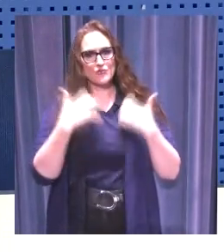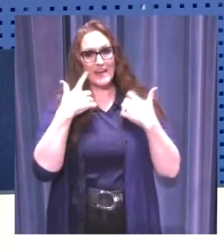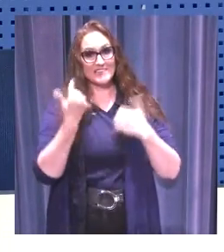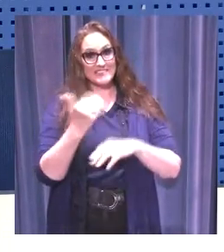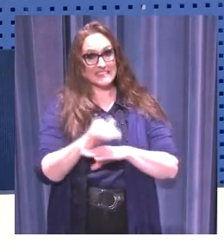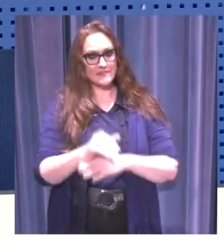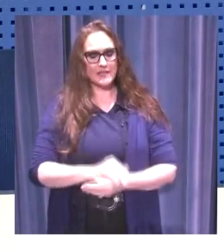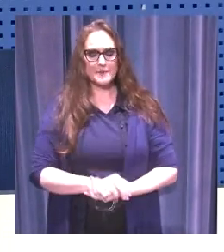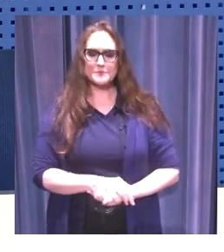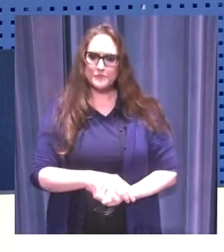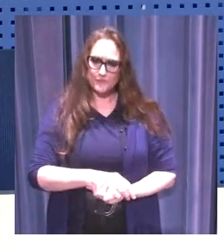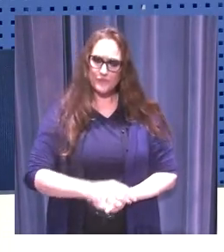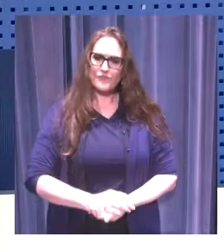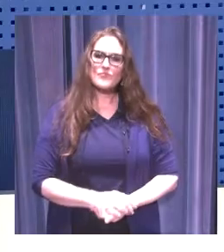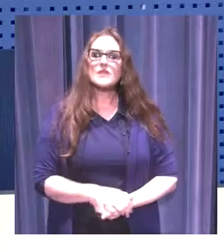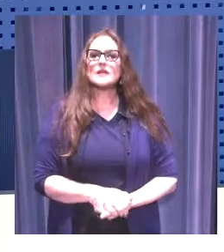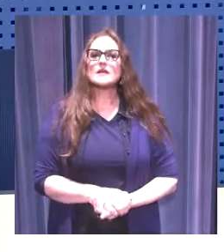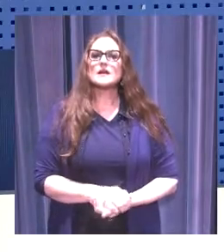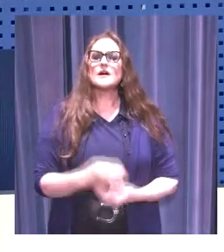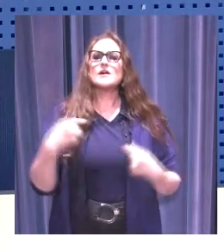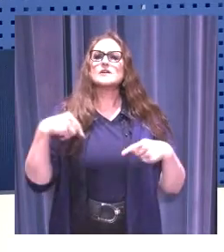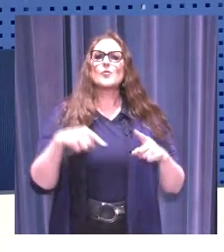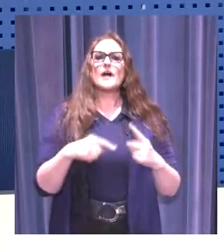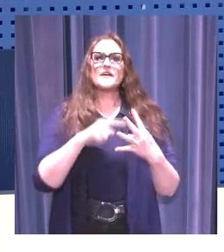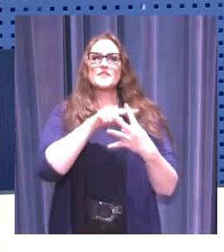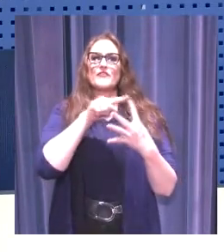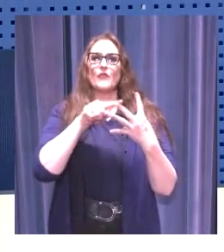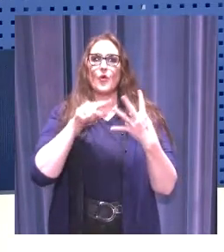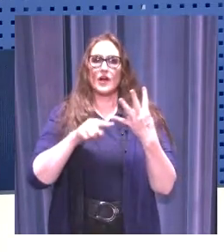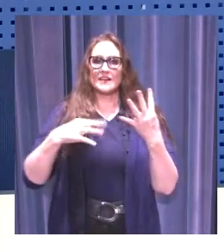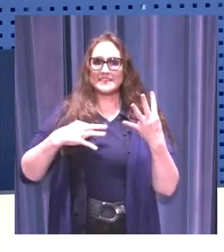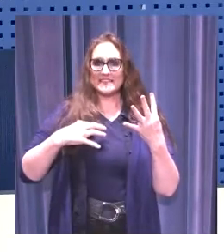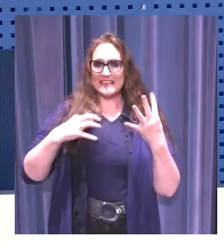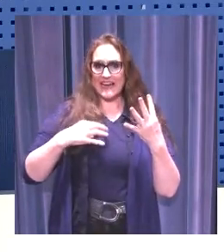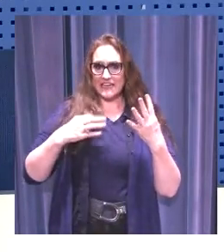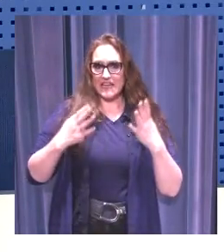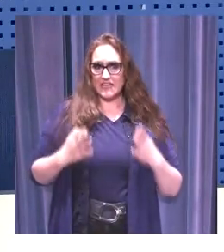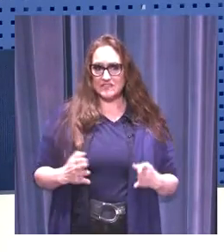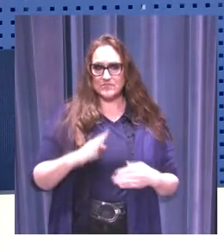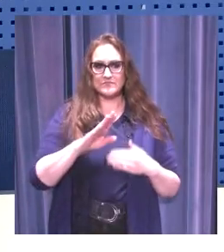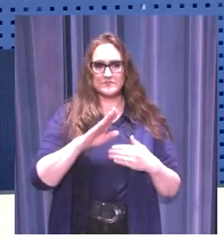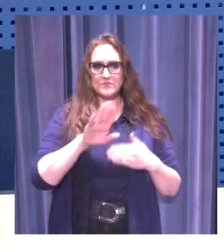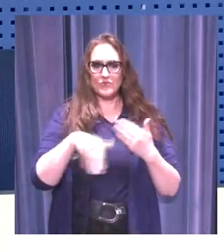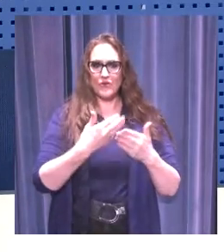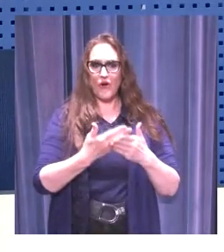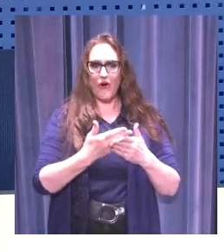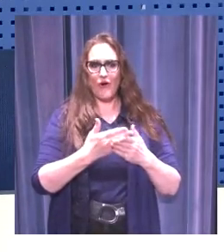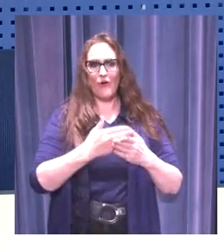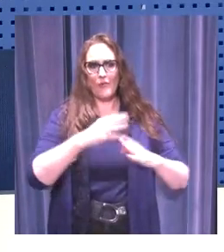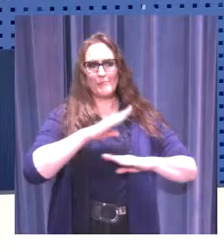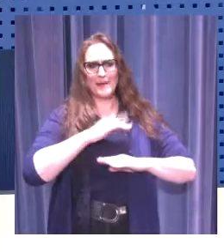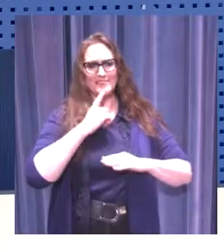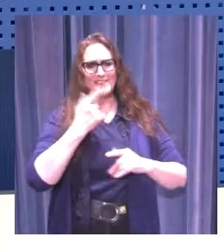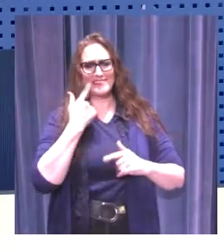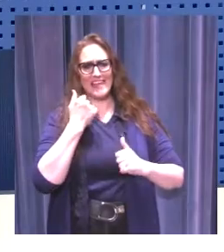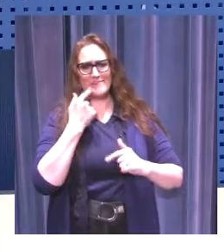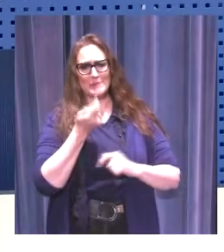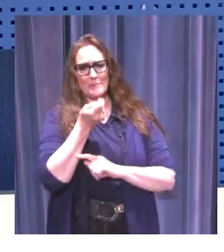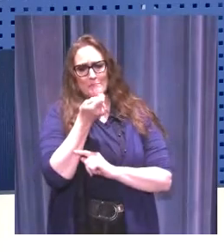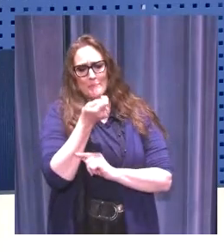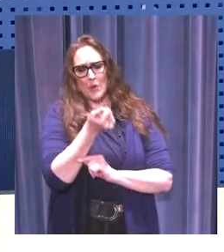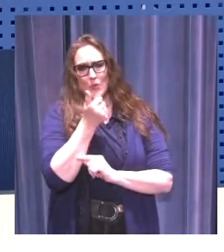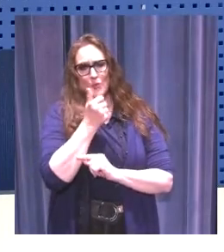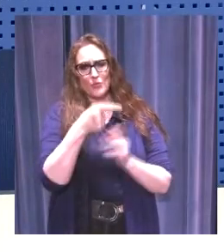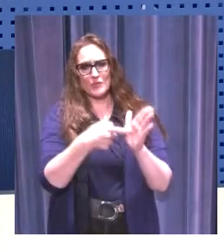evening. While the four candidates certainly all met the laughably minimal requirements you put on the job